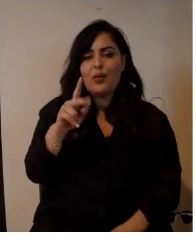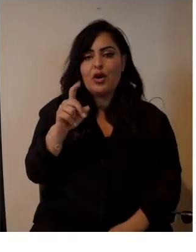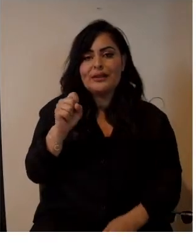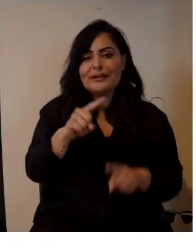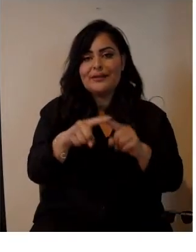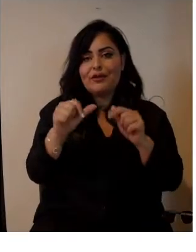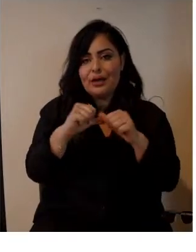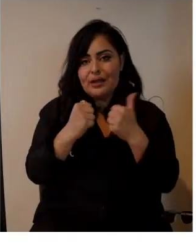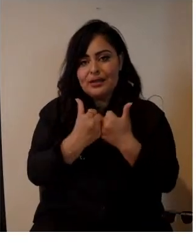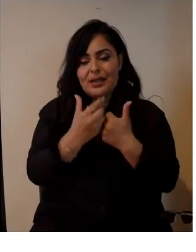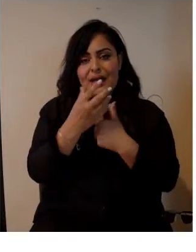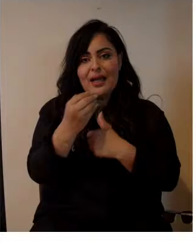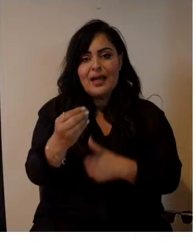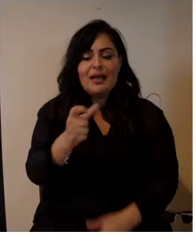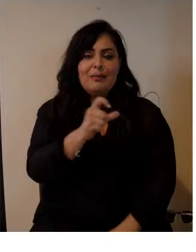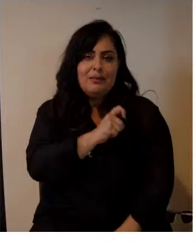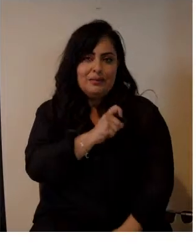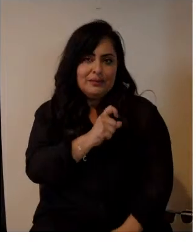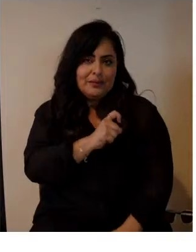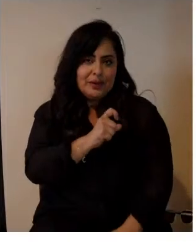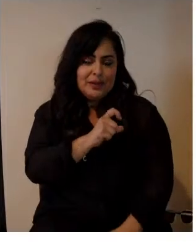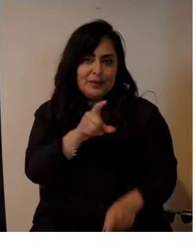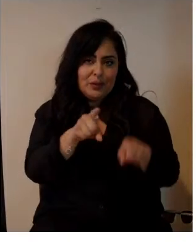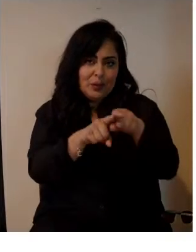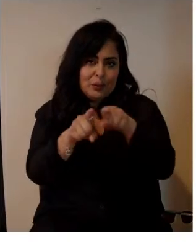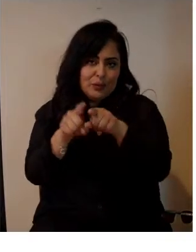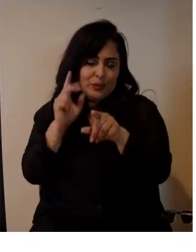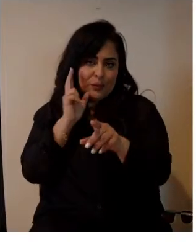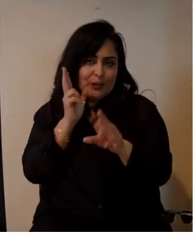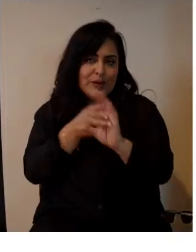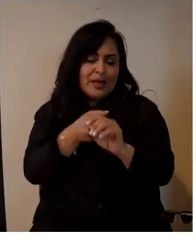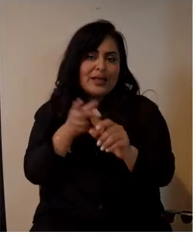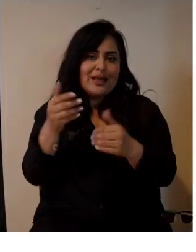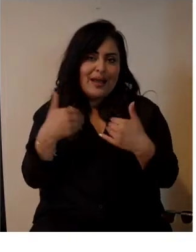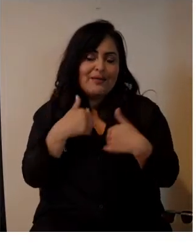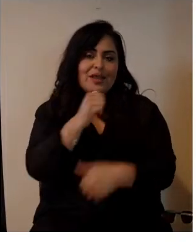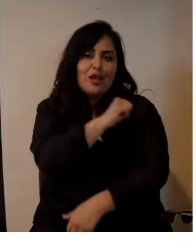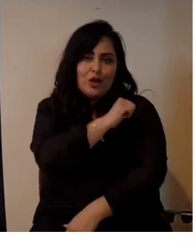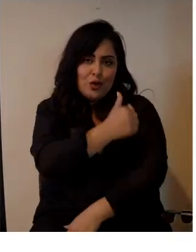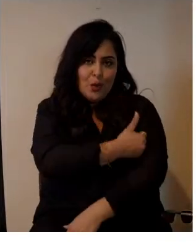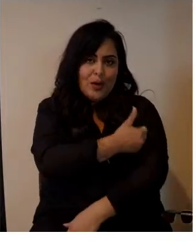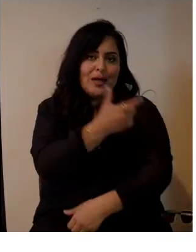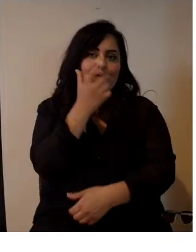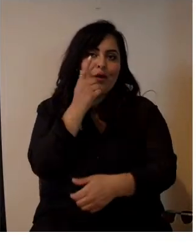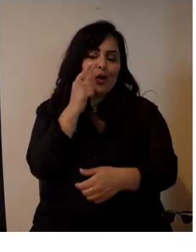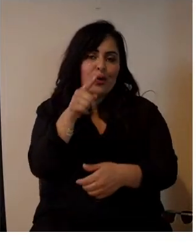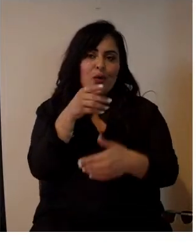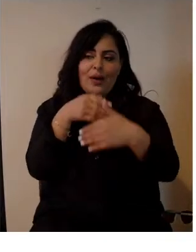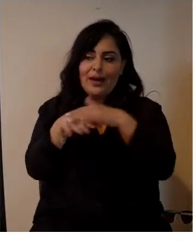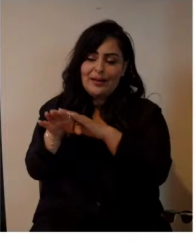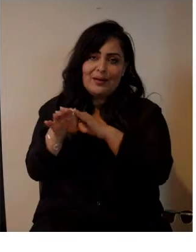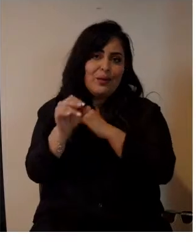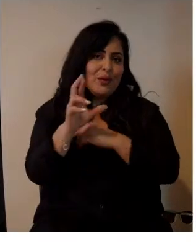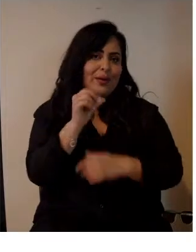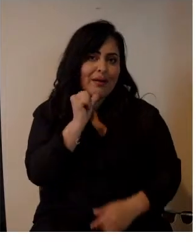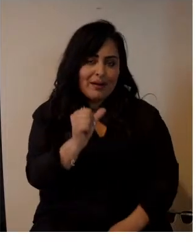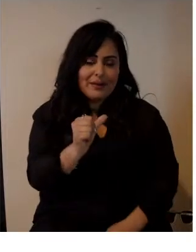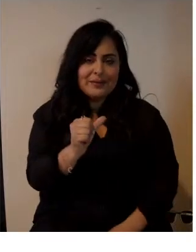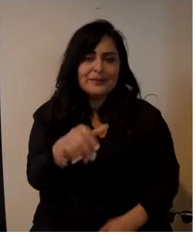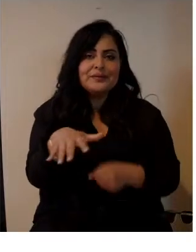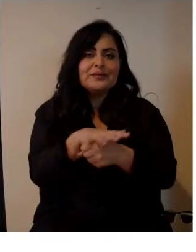and manned by law enforcement, and law enforcement has the authority to allow you to enter or not. So the